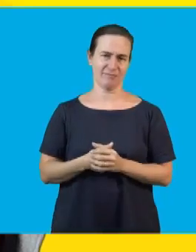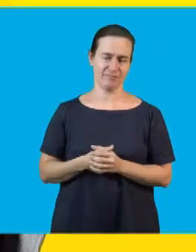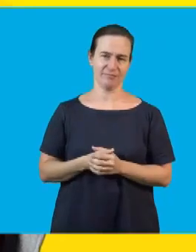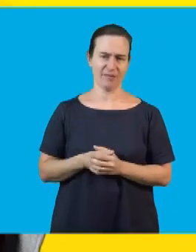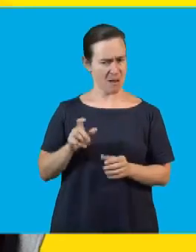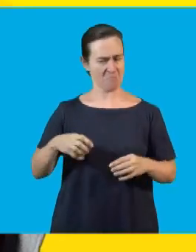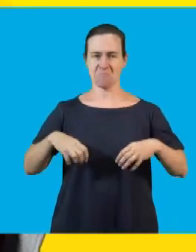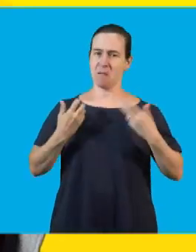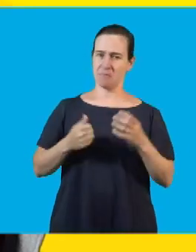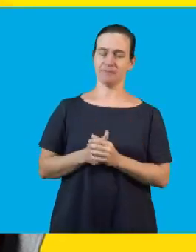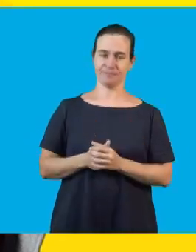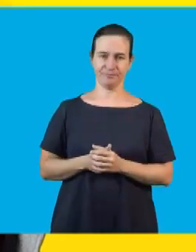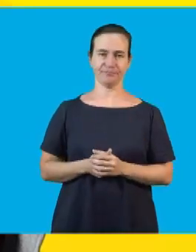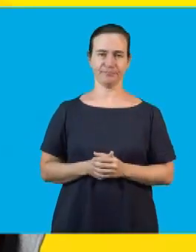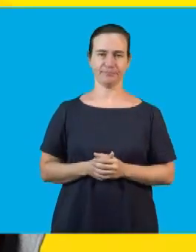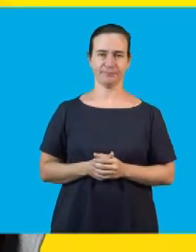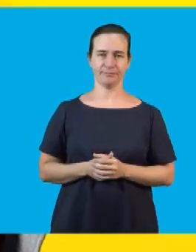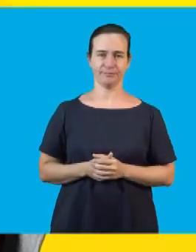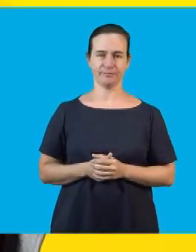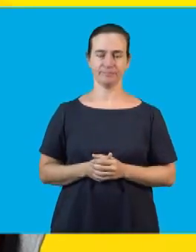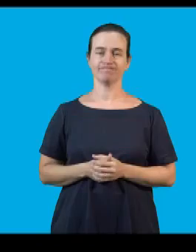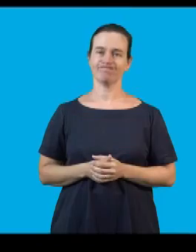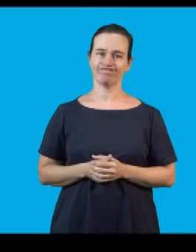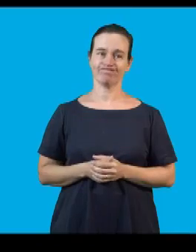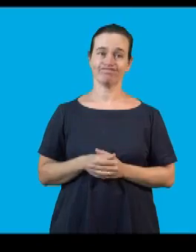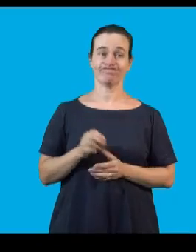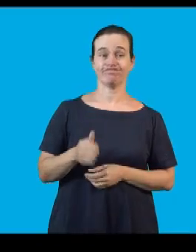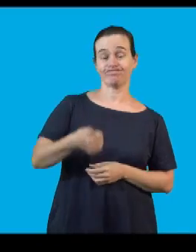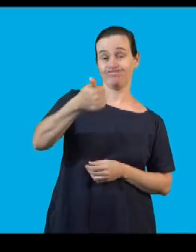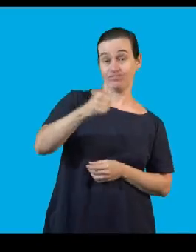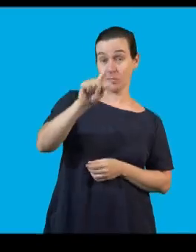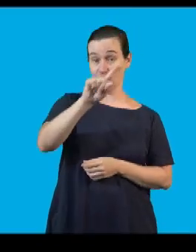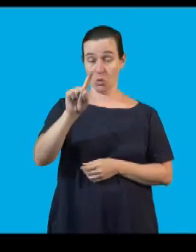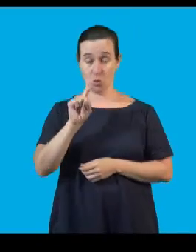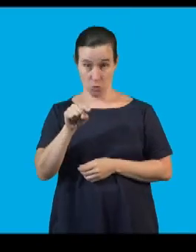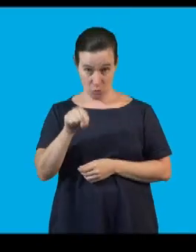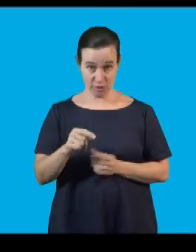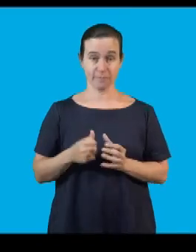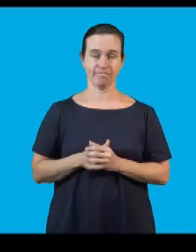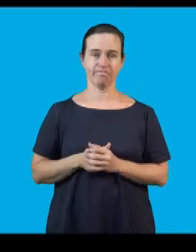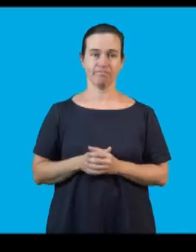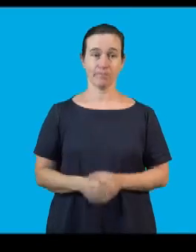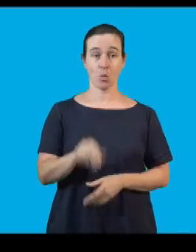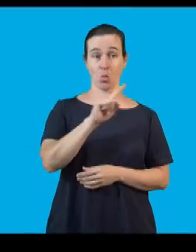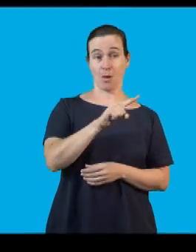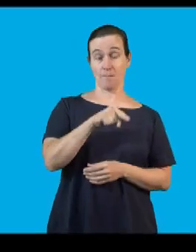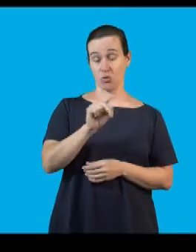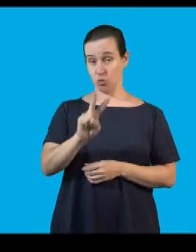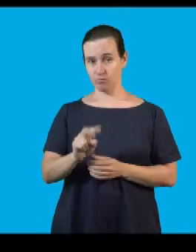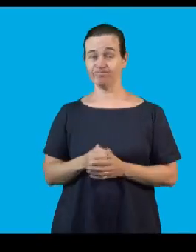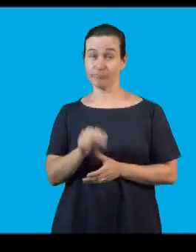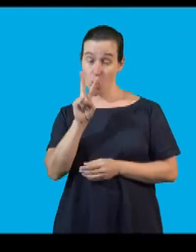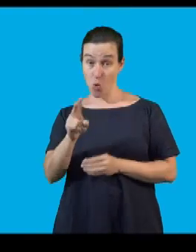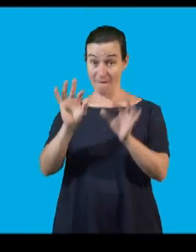pet. He is pretty angry right now. Okay. Let's move on to our next question, all right?